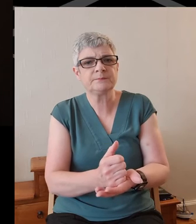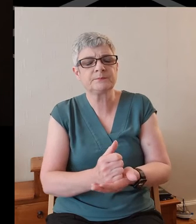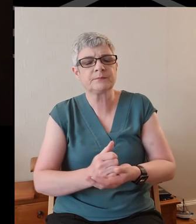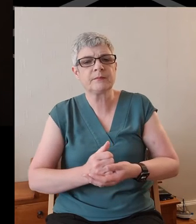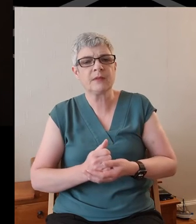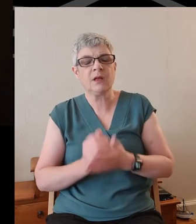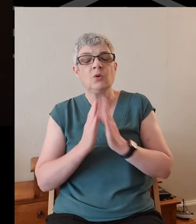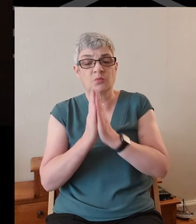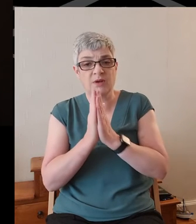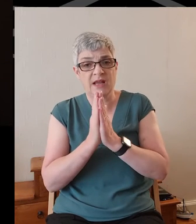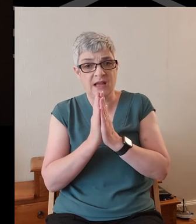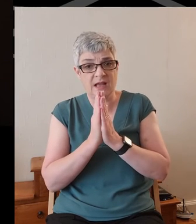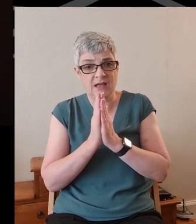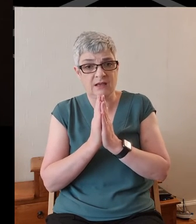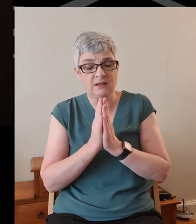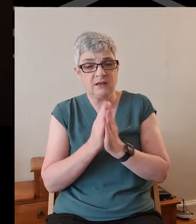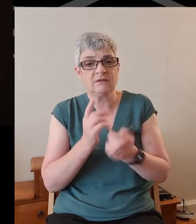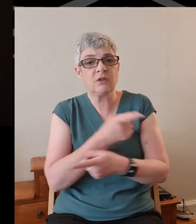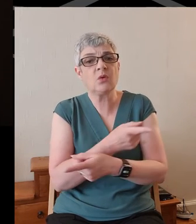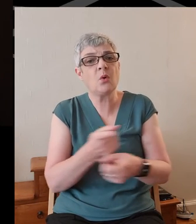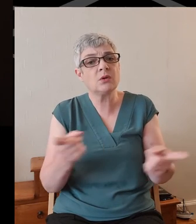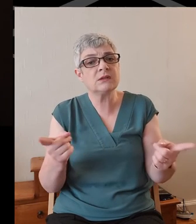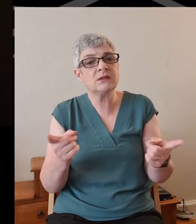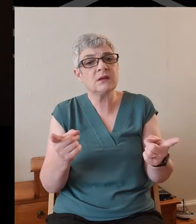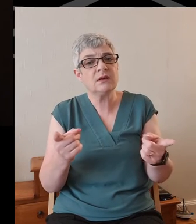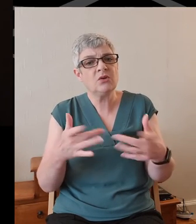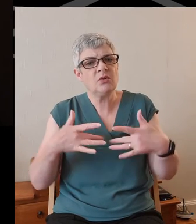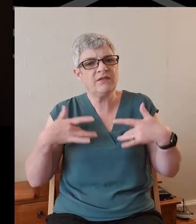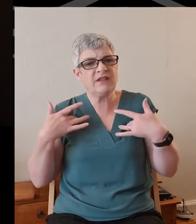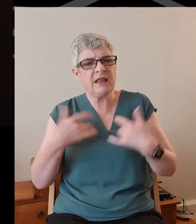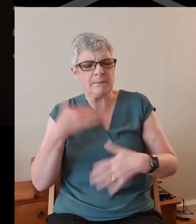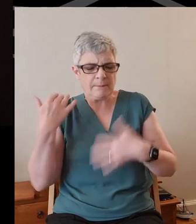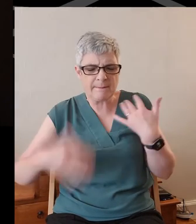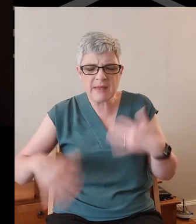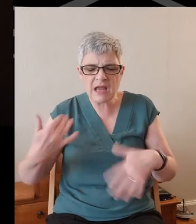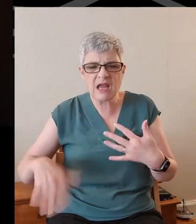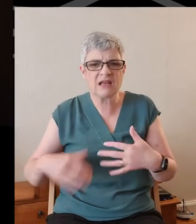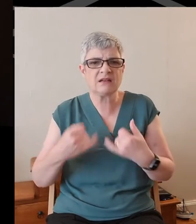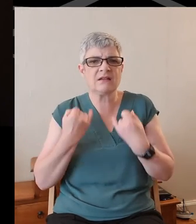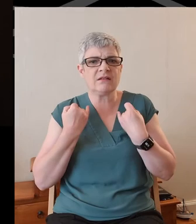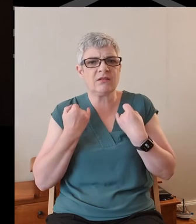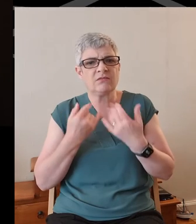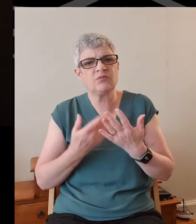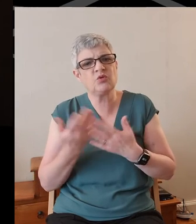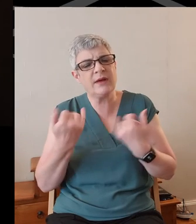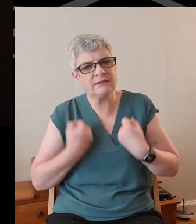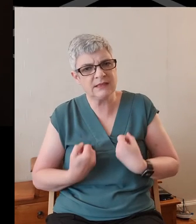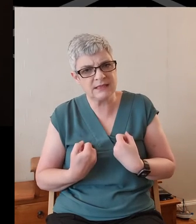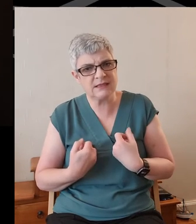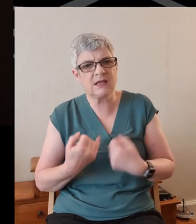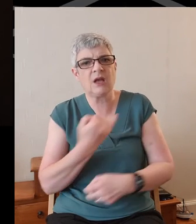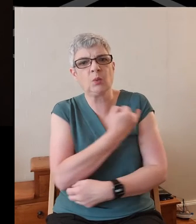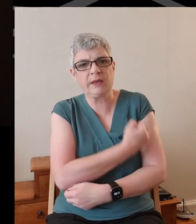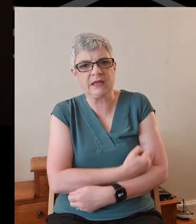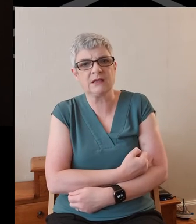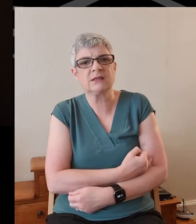Lord, pray for those who are feeling the pain and the hurt of illness and weakness.